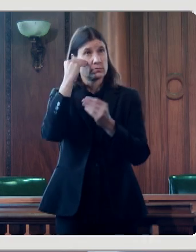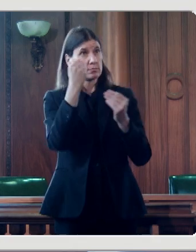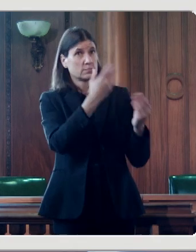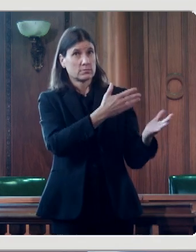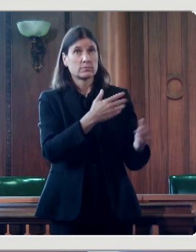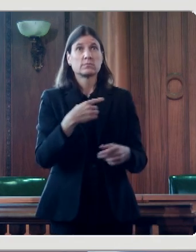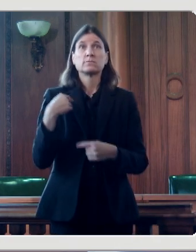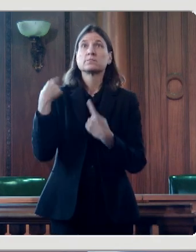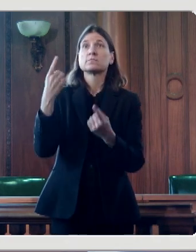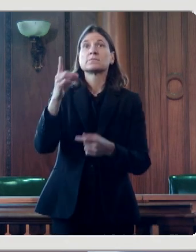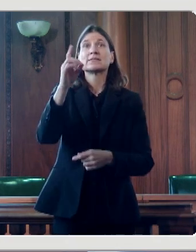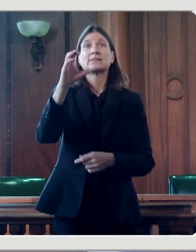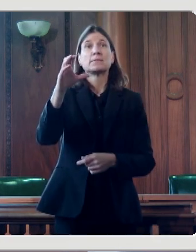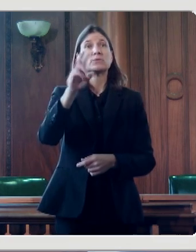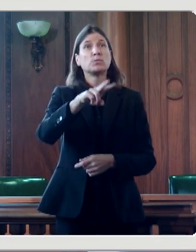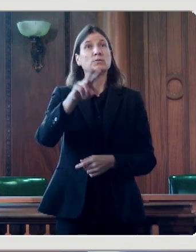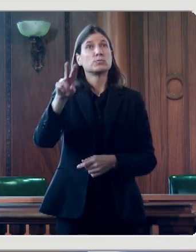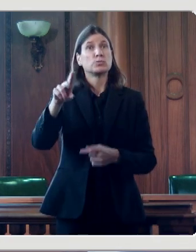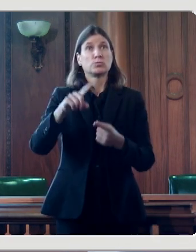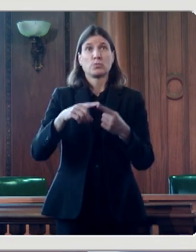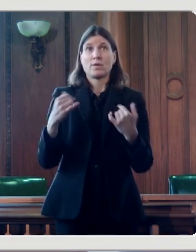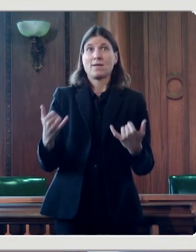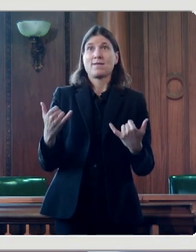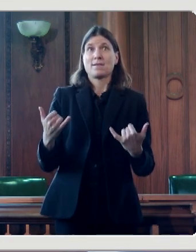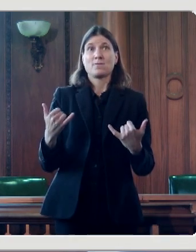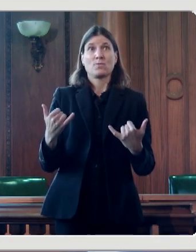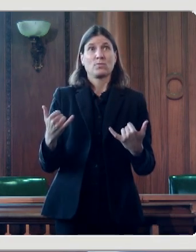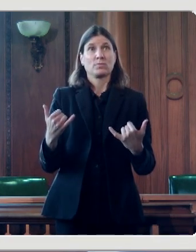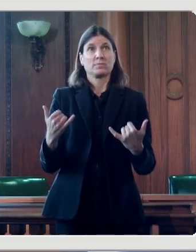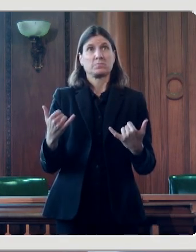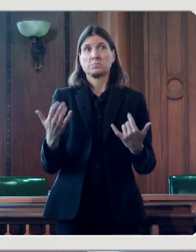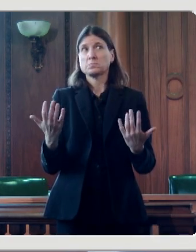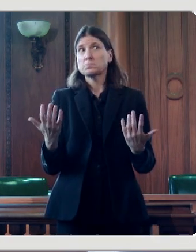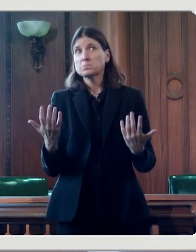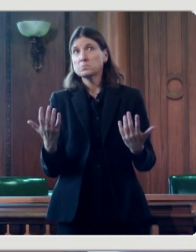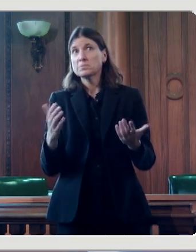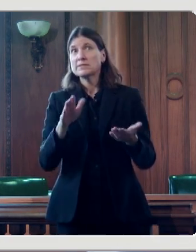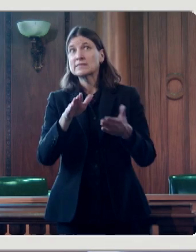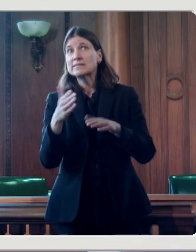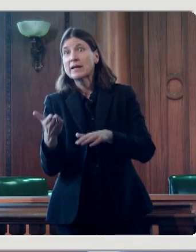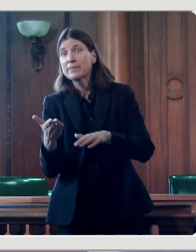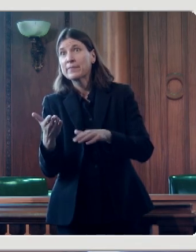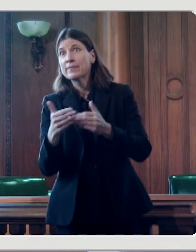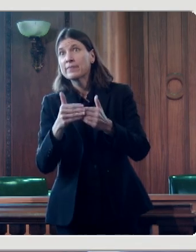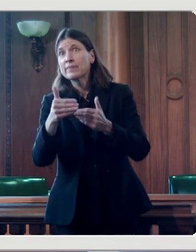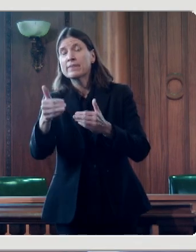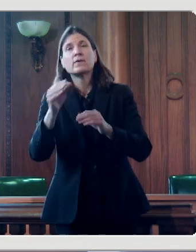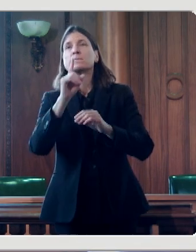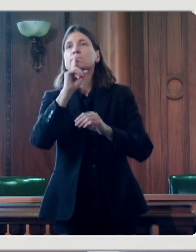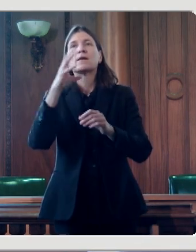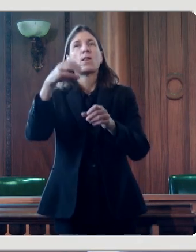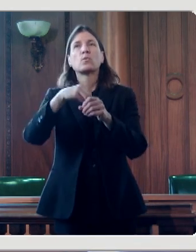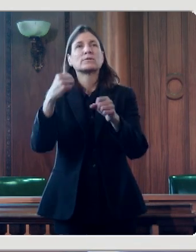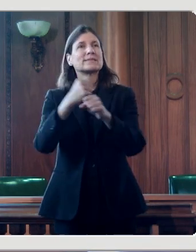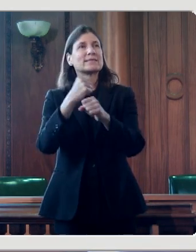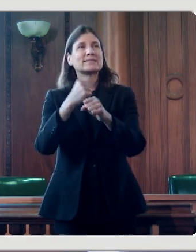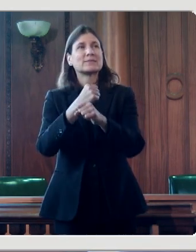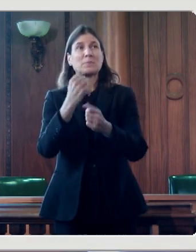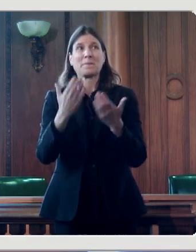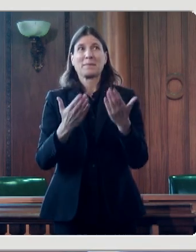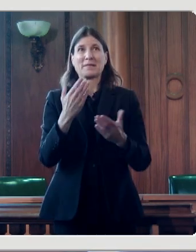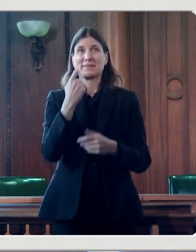obviously increase. So there was 8 new. Total deaths now,